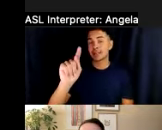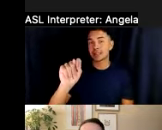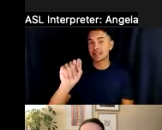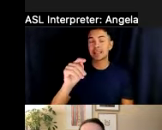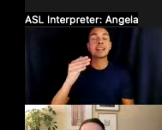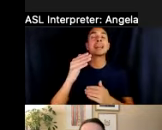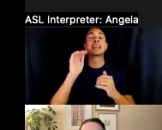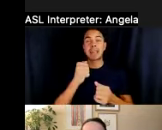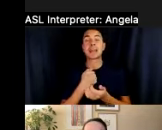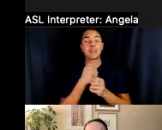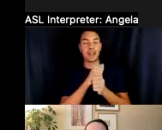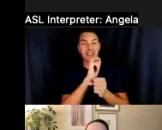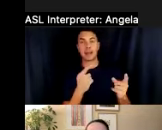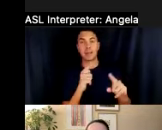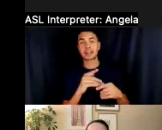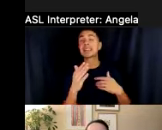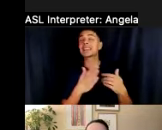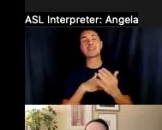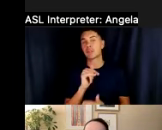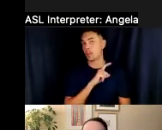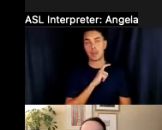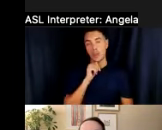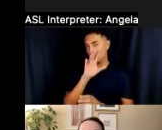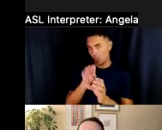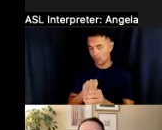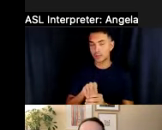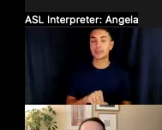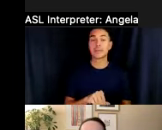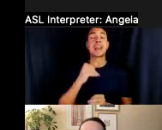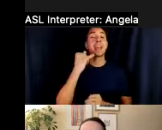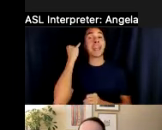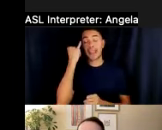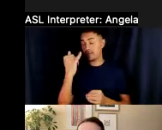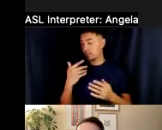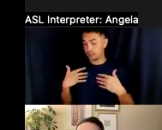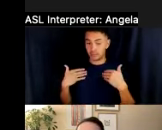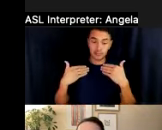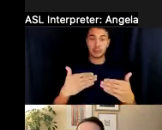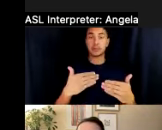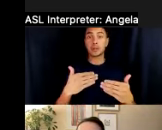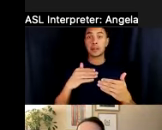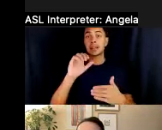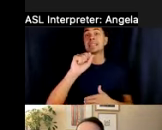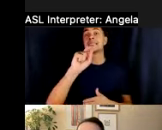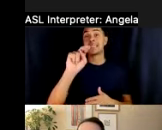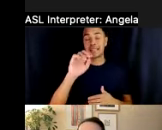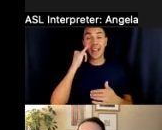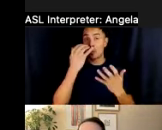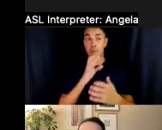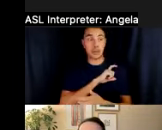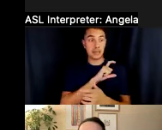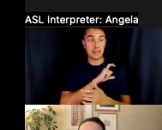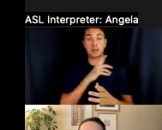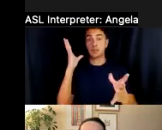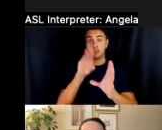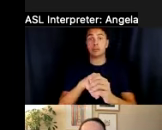of that conversation. And should a case get to this point, the SANE will work very closely with law enforcement and with the